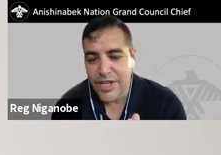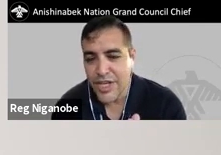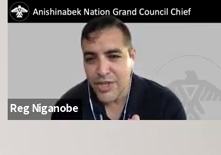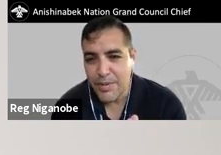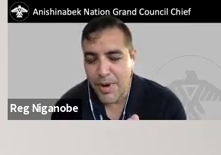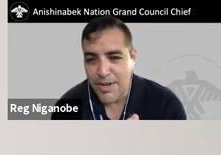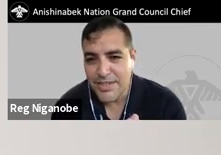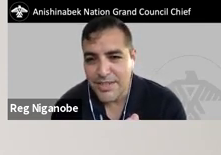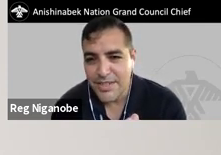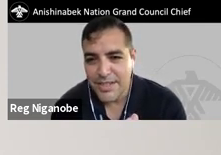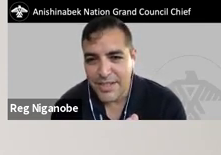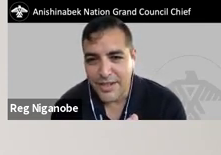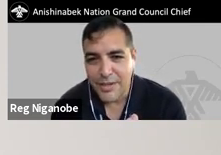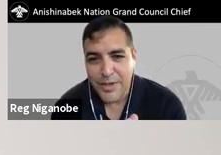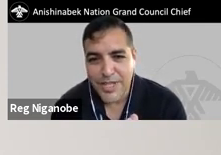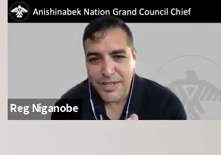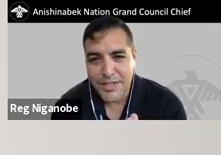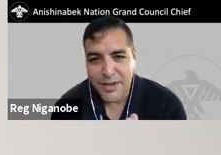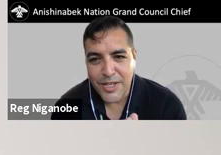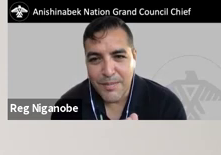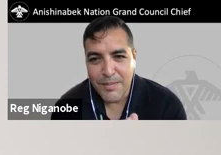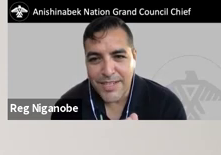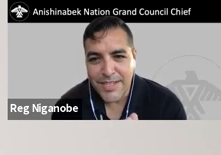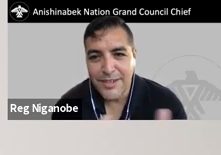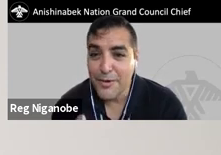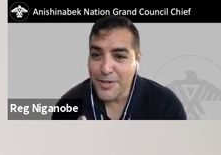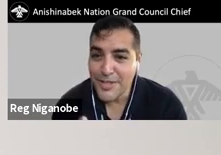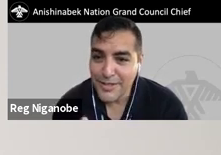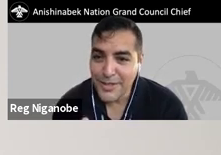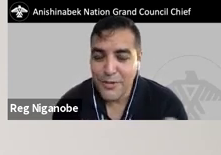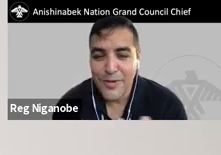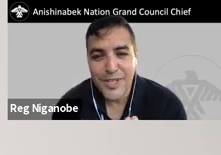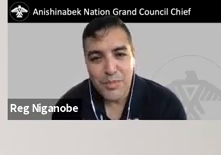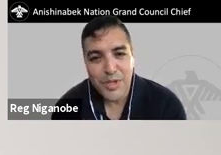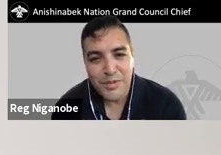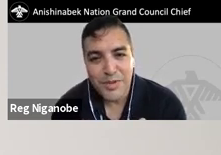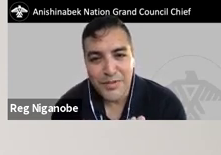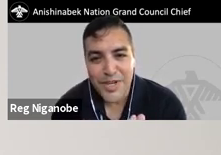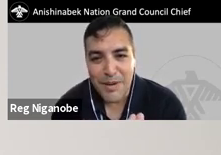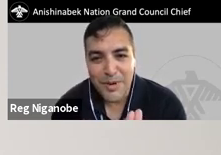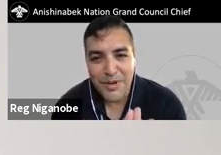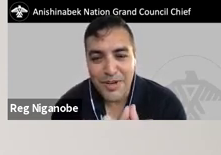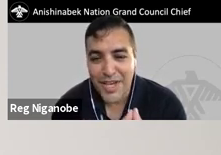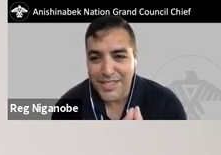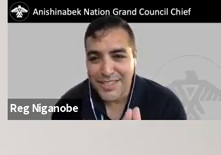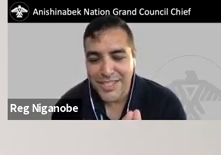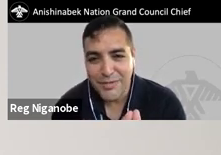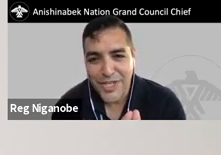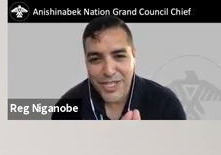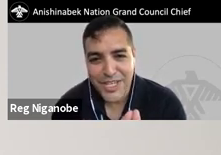Strengthening of our kinship and bonds. Our communities are starting to come back together. Of course, COVID did put a little bit of a damper on